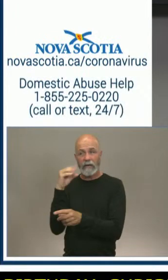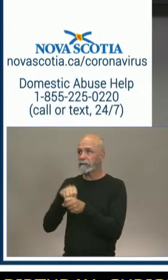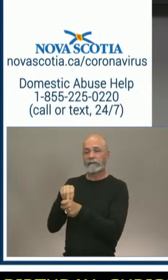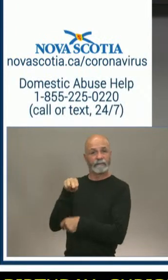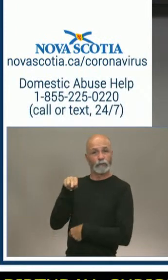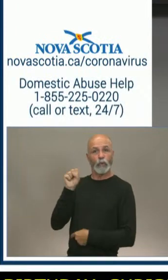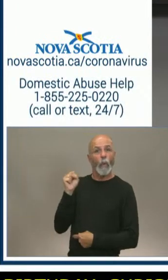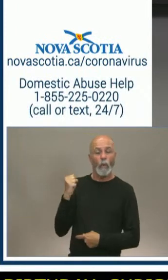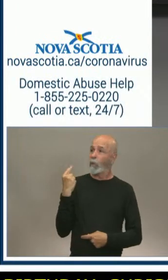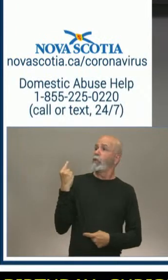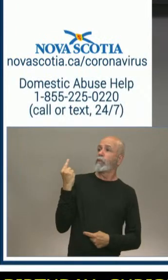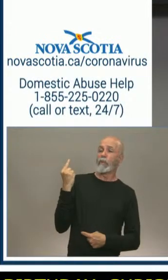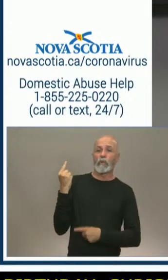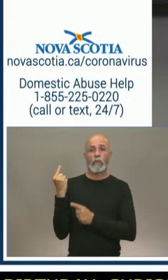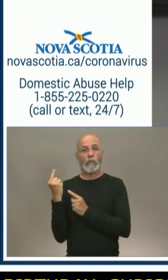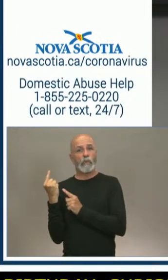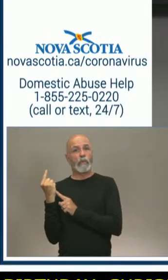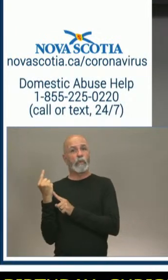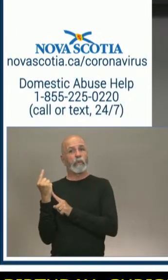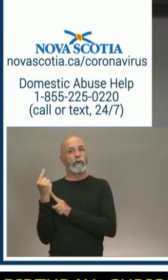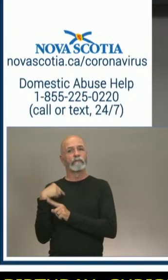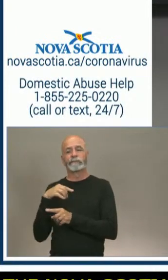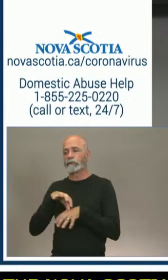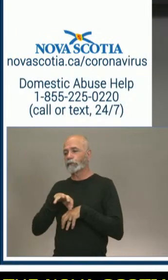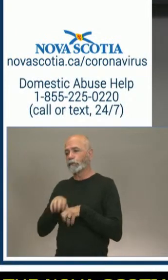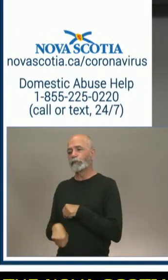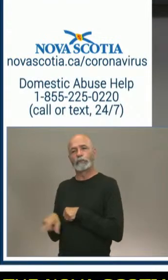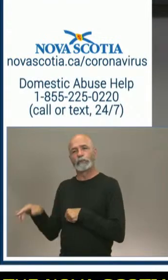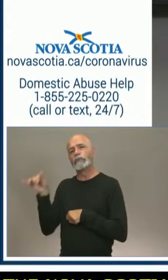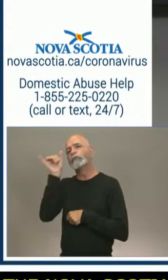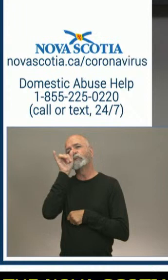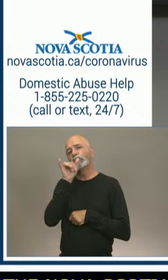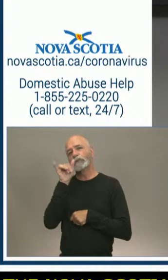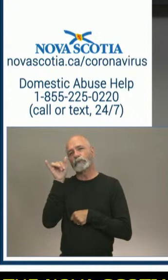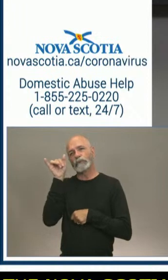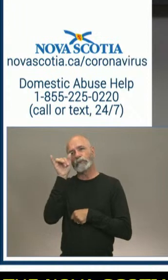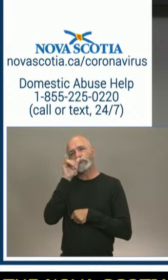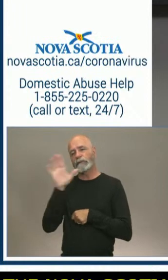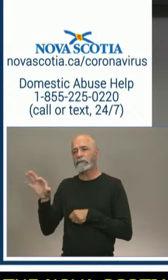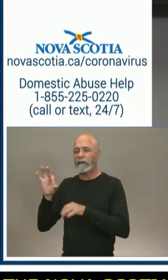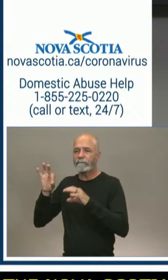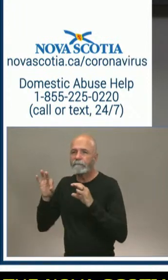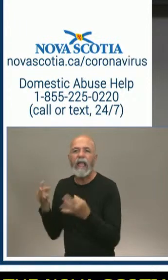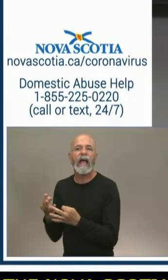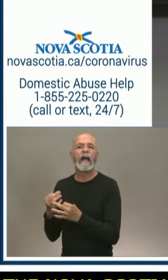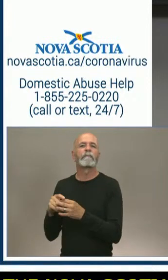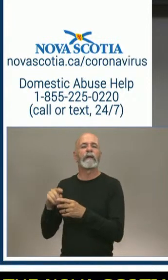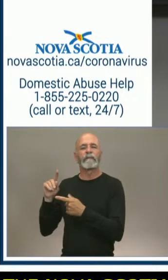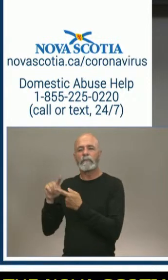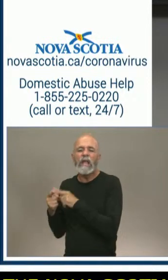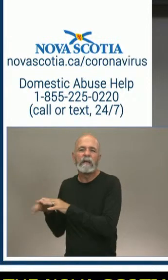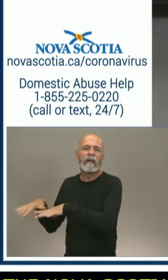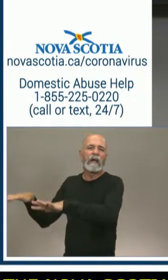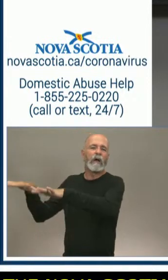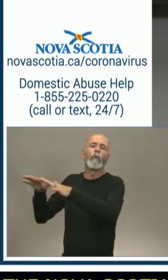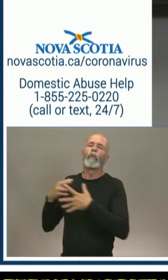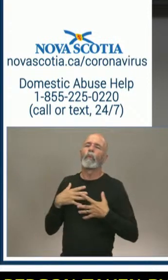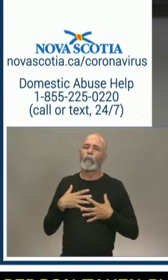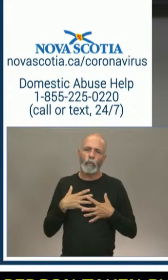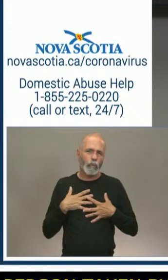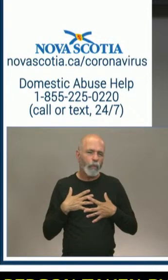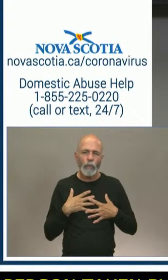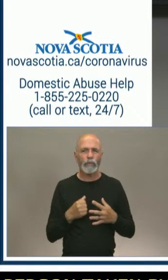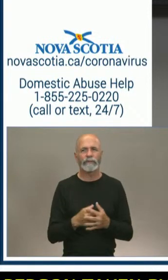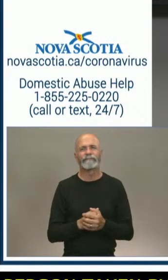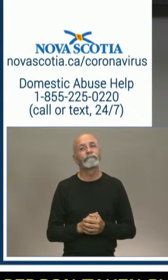and I would like to offer my deepest sympathies to the family and loved ones. Please honor those who